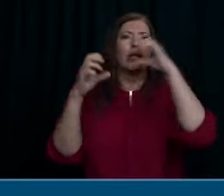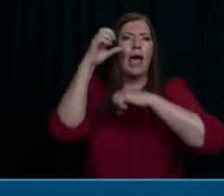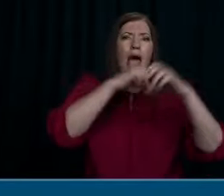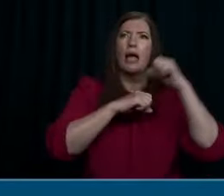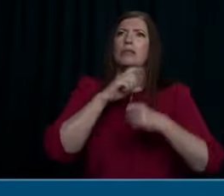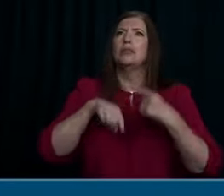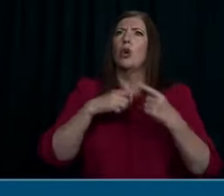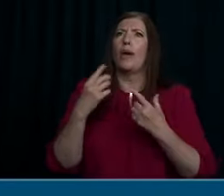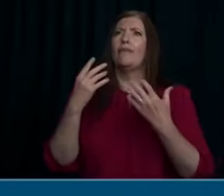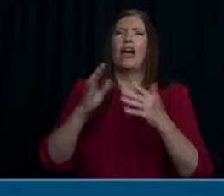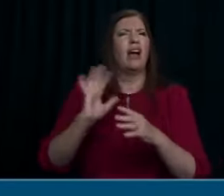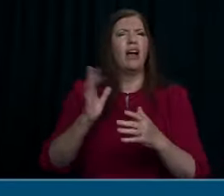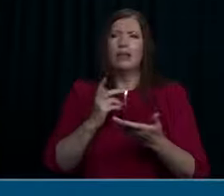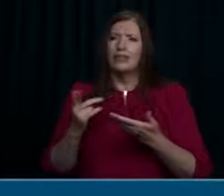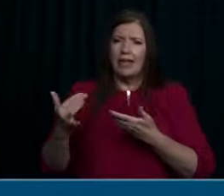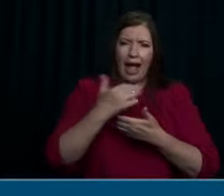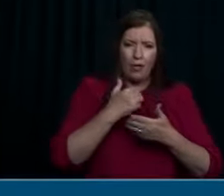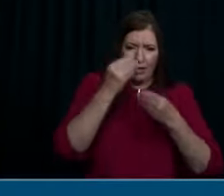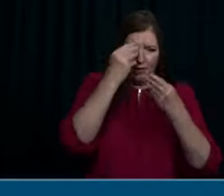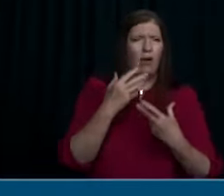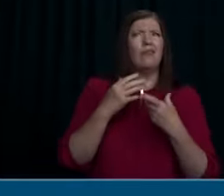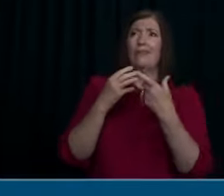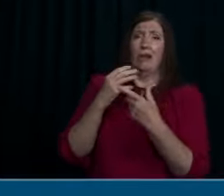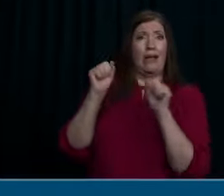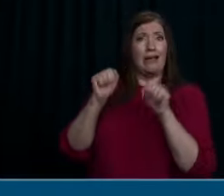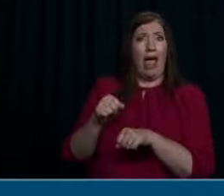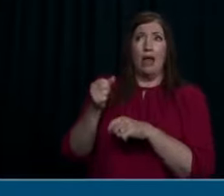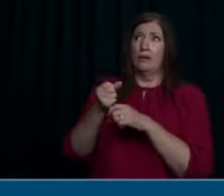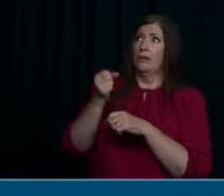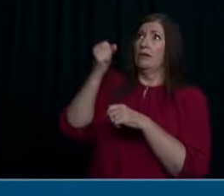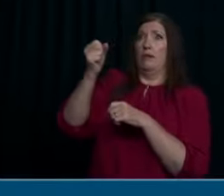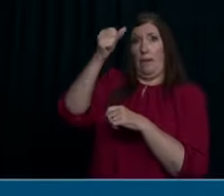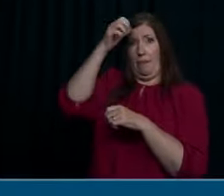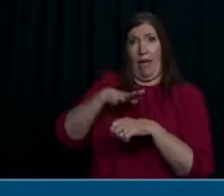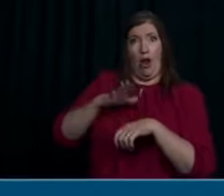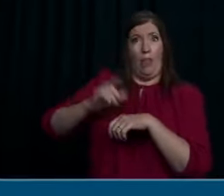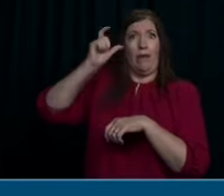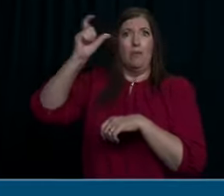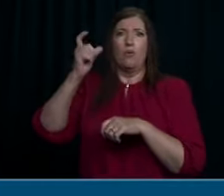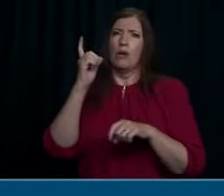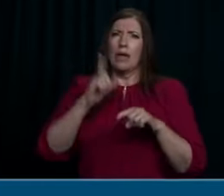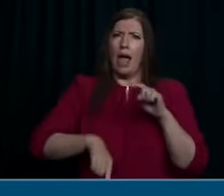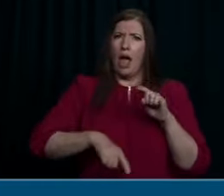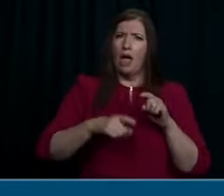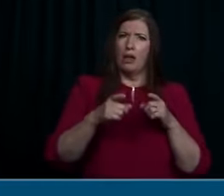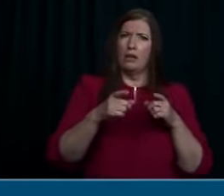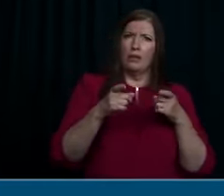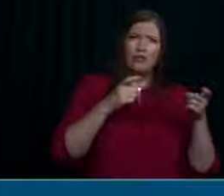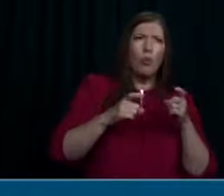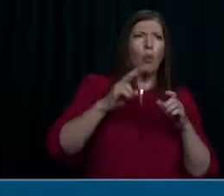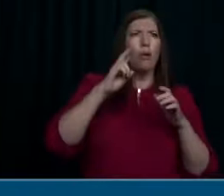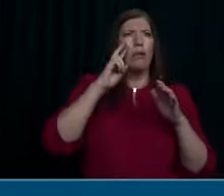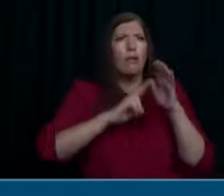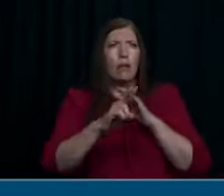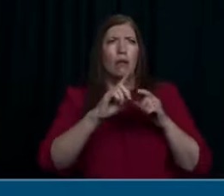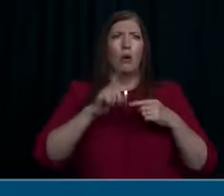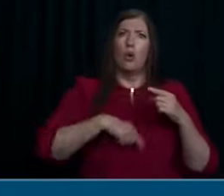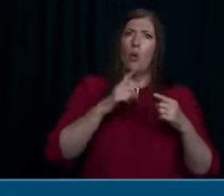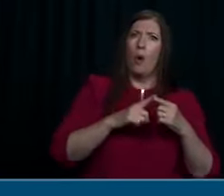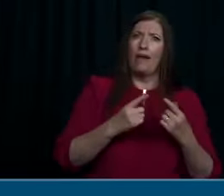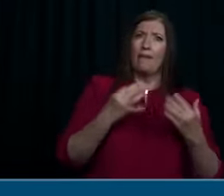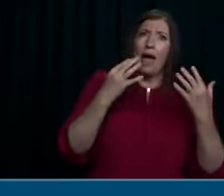can put a man on the moon, but we can't gather data about wildfires and where they're going to strike next. We can already track the amount of lightning bolts that are hitting and gets